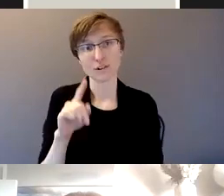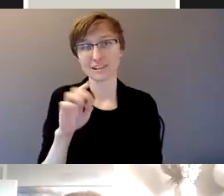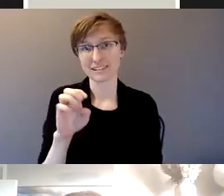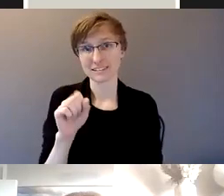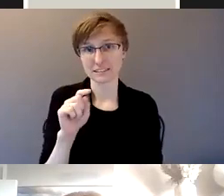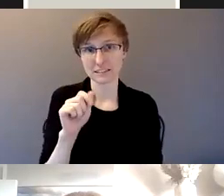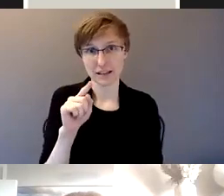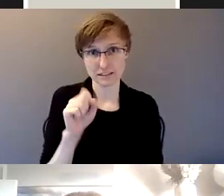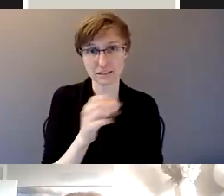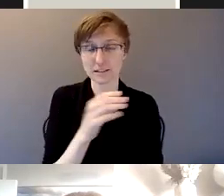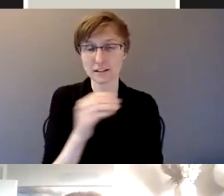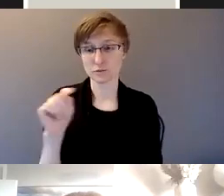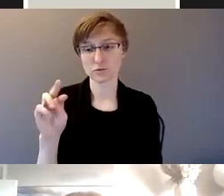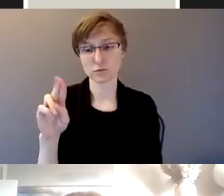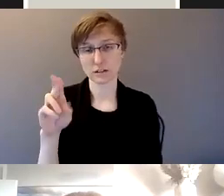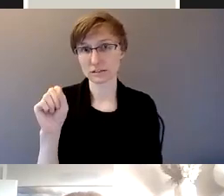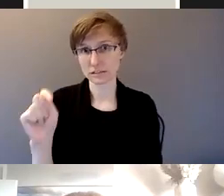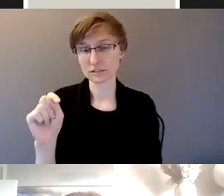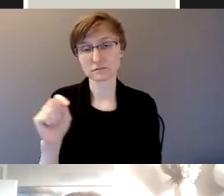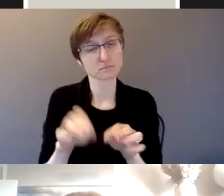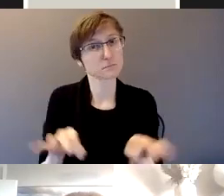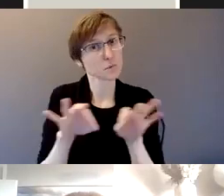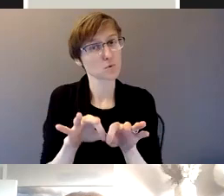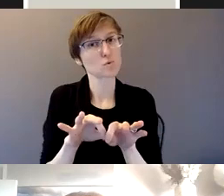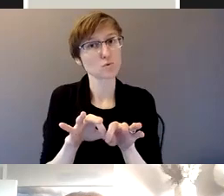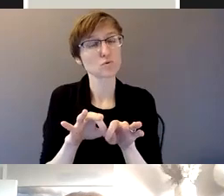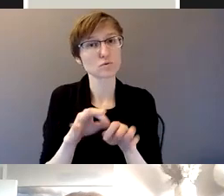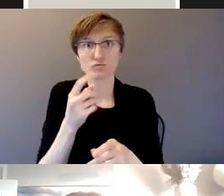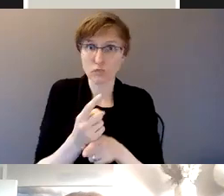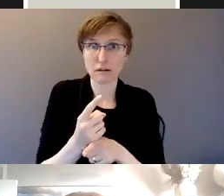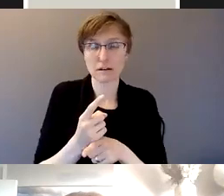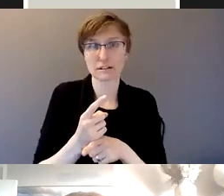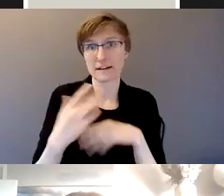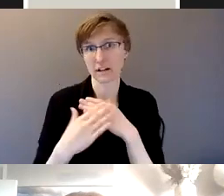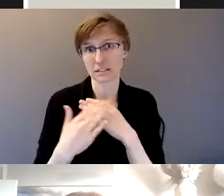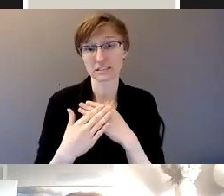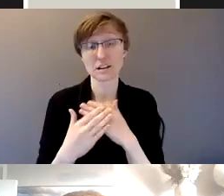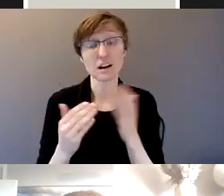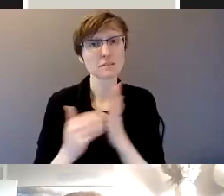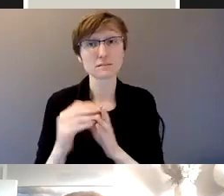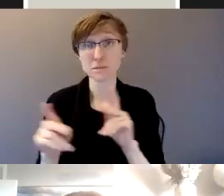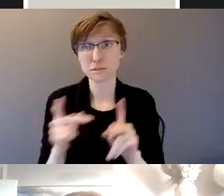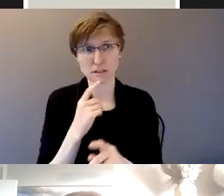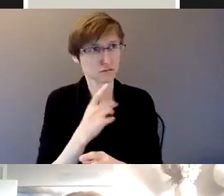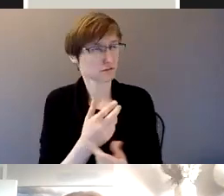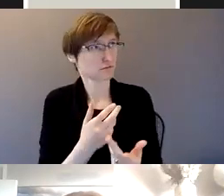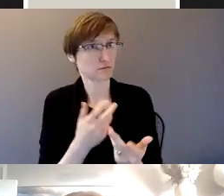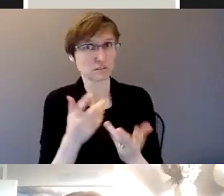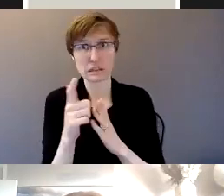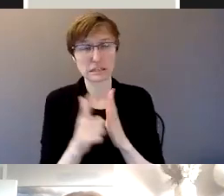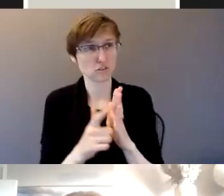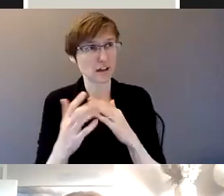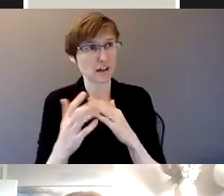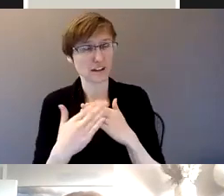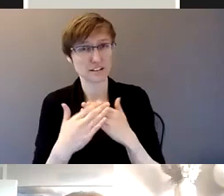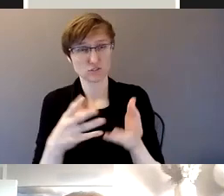enough how important that is, because too many times people have said, you know, I've gotten legal advice, and they, you know, the woman who was told to resign by a lawyer as power